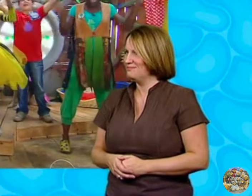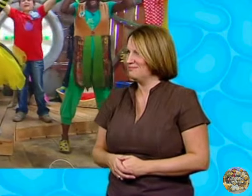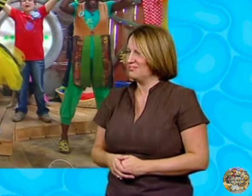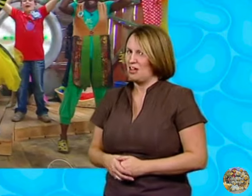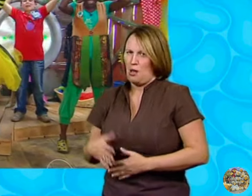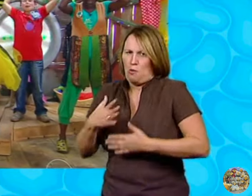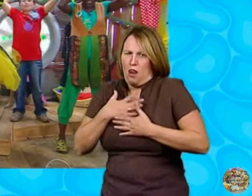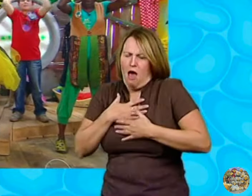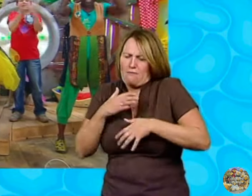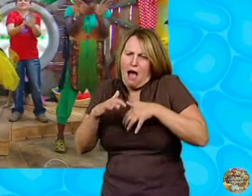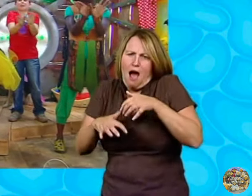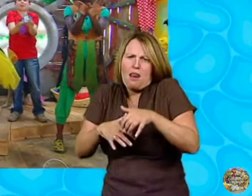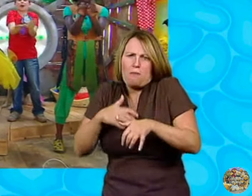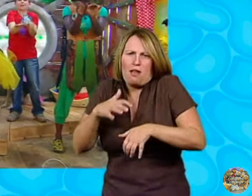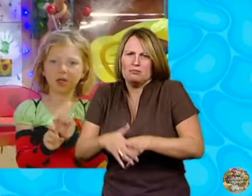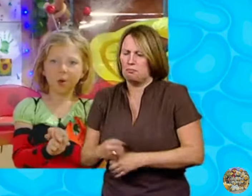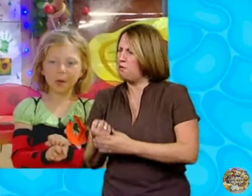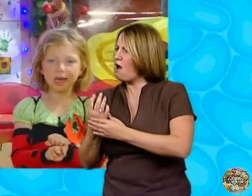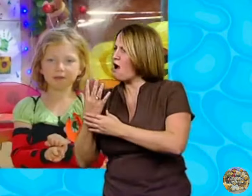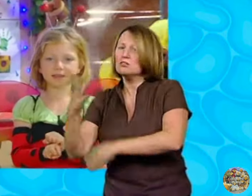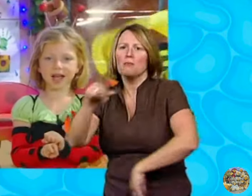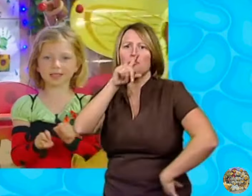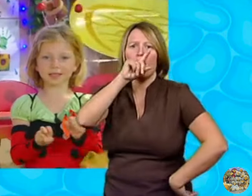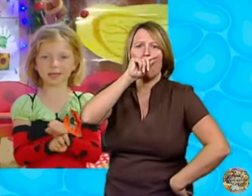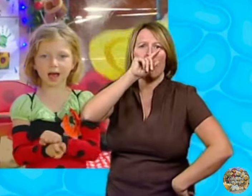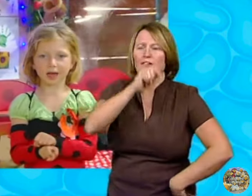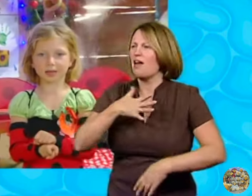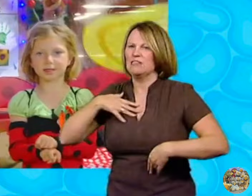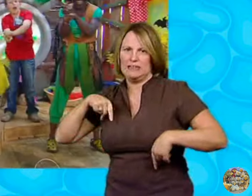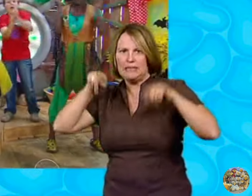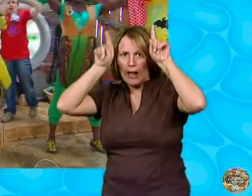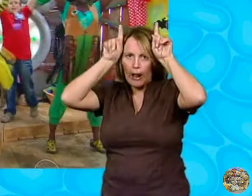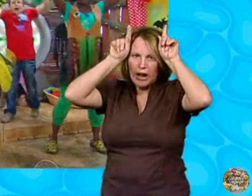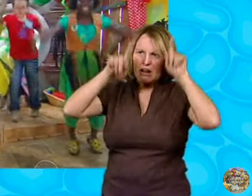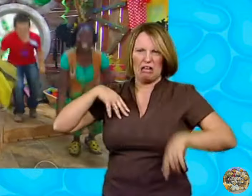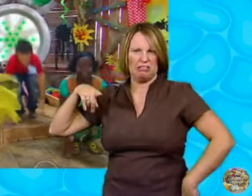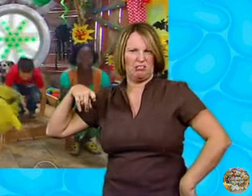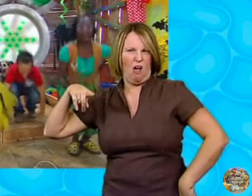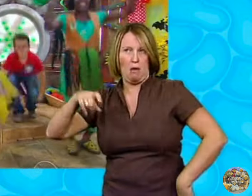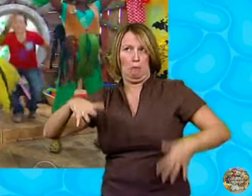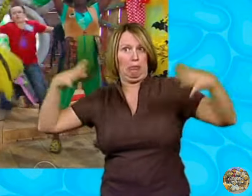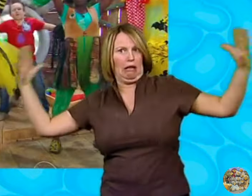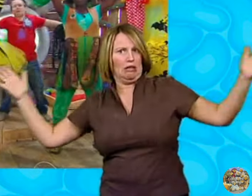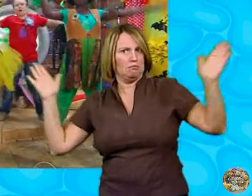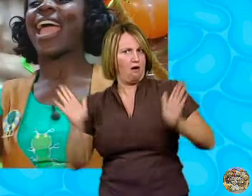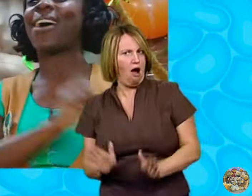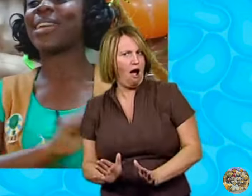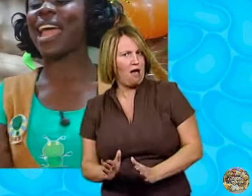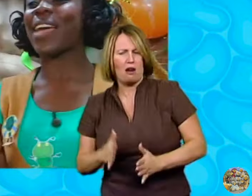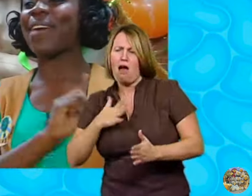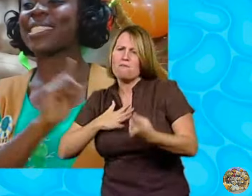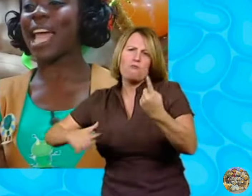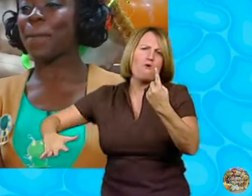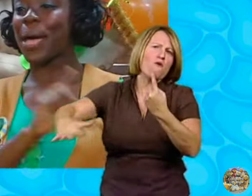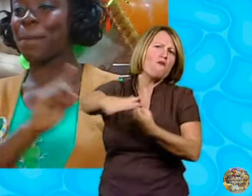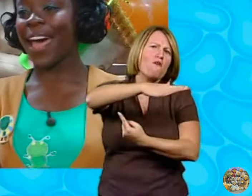We love animals, plants and birds. We love snails and slugs. Large and small, we love them all. And we